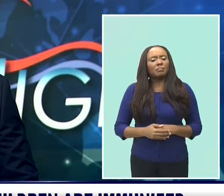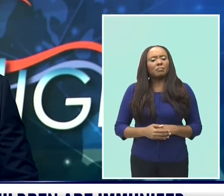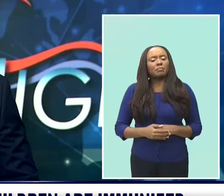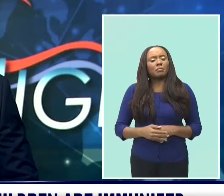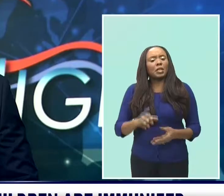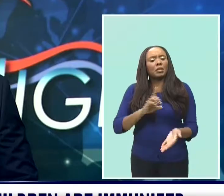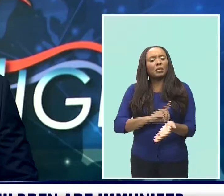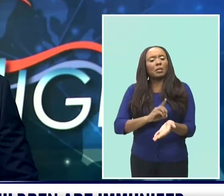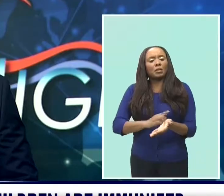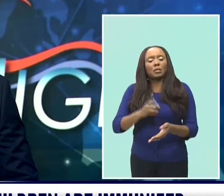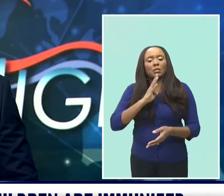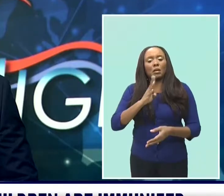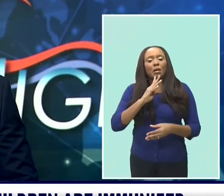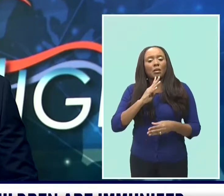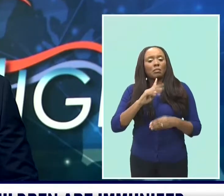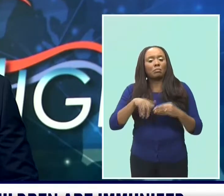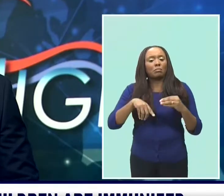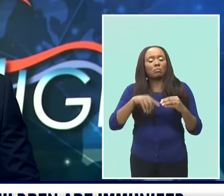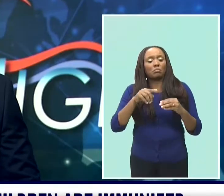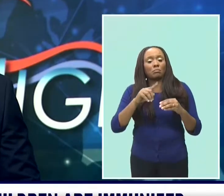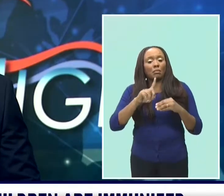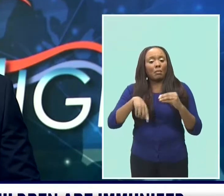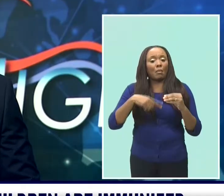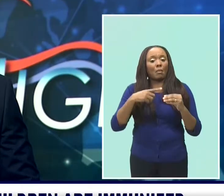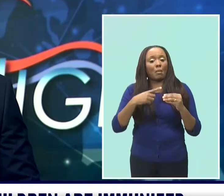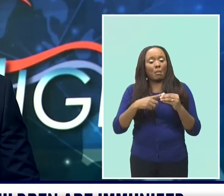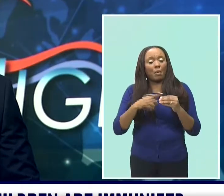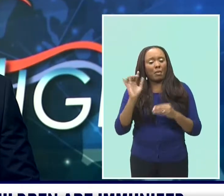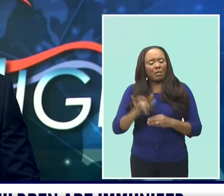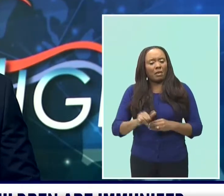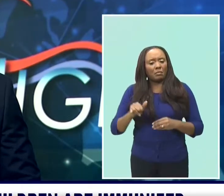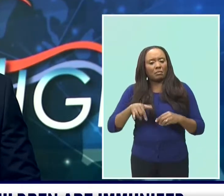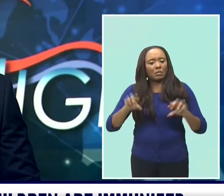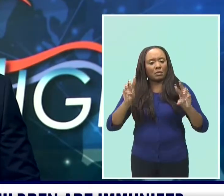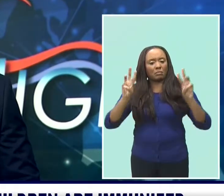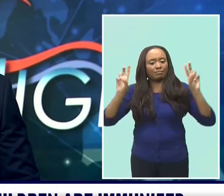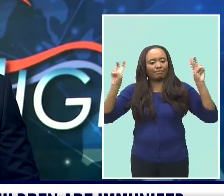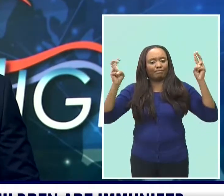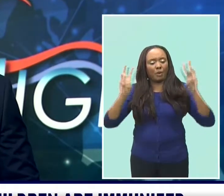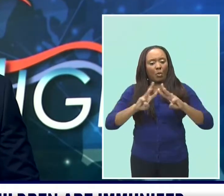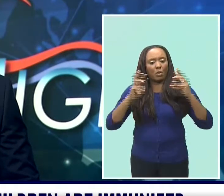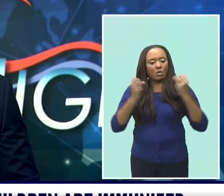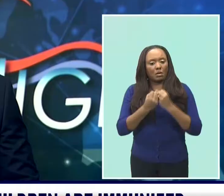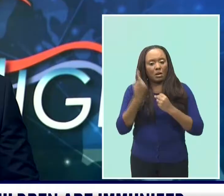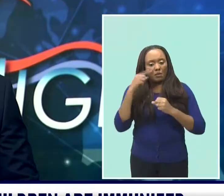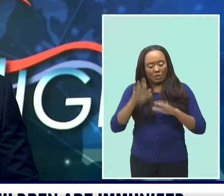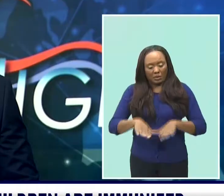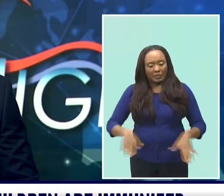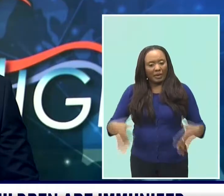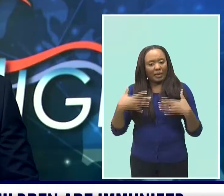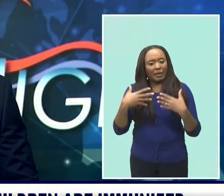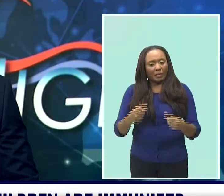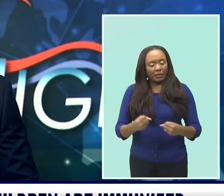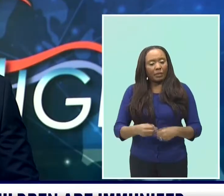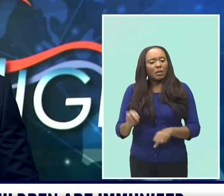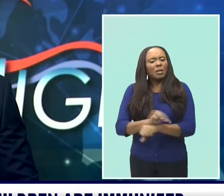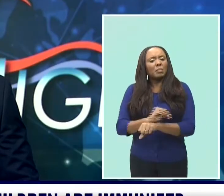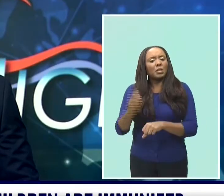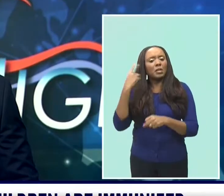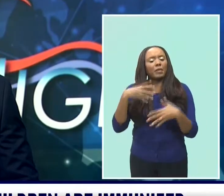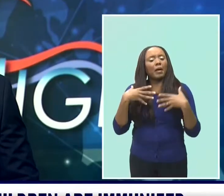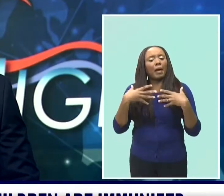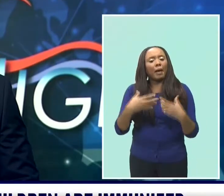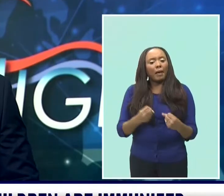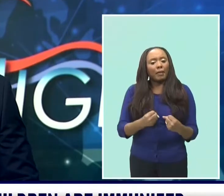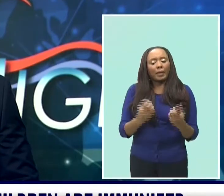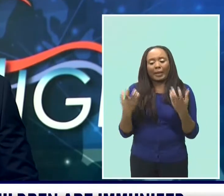the sidelines of a child health workshop this morning at the Savannah Hotel. The workshop was presented by the Ministry of Health and Wellness in